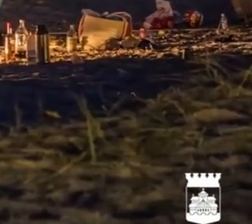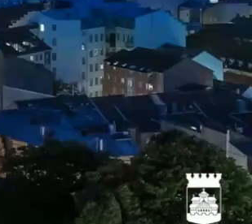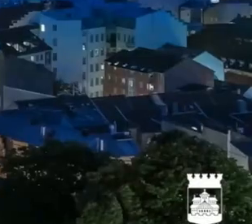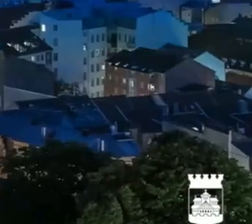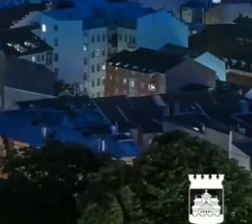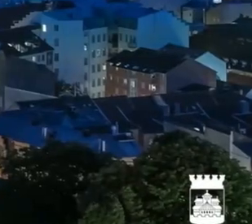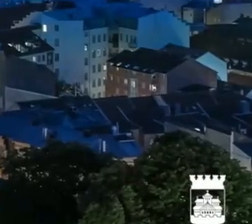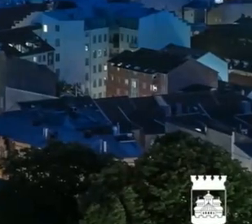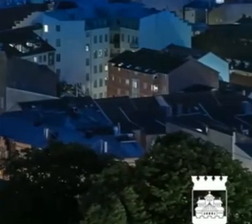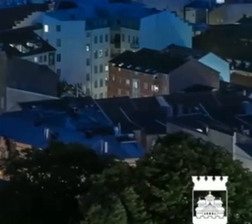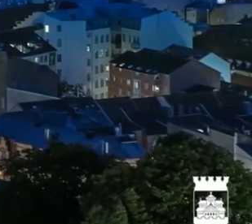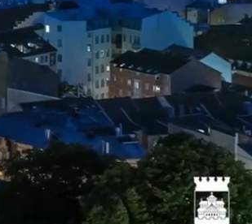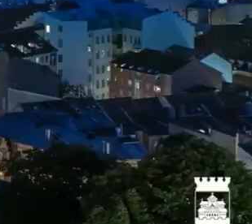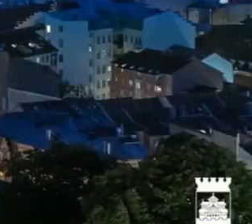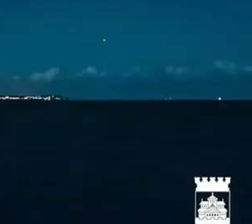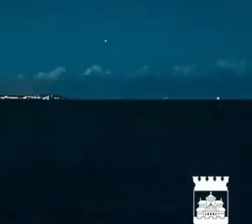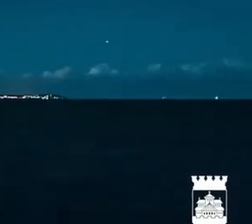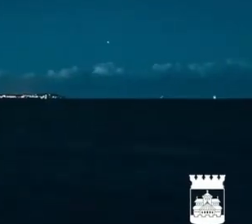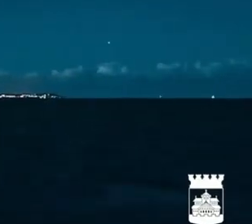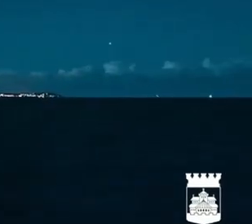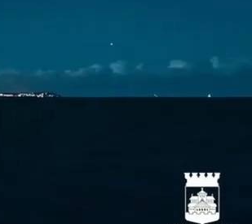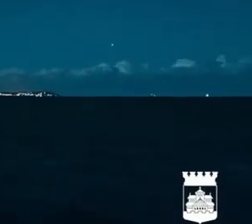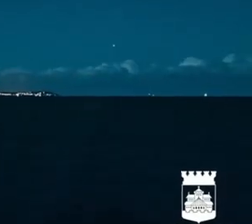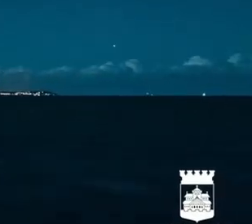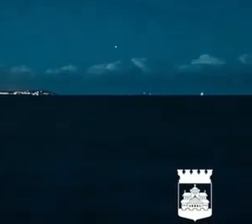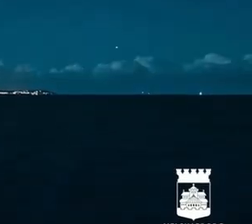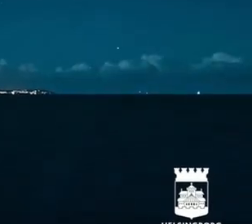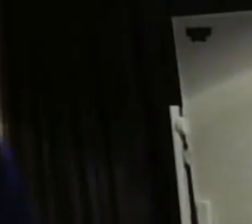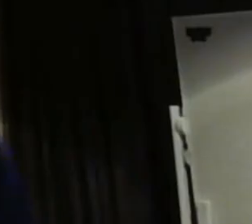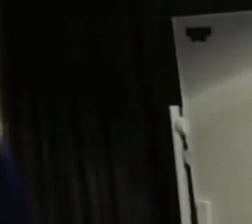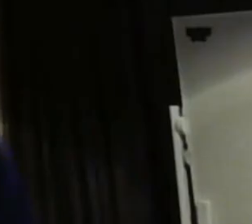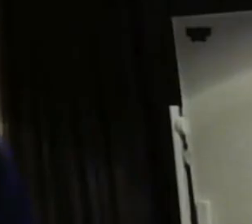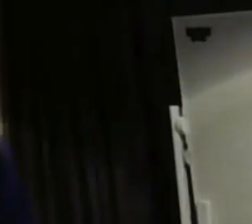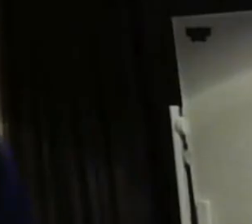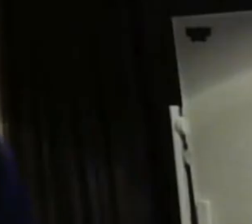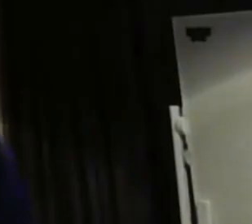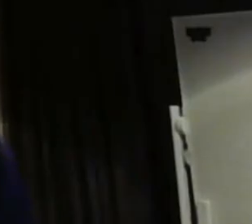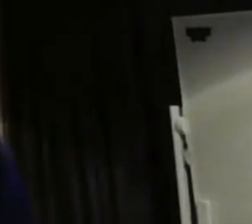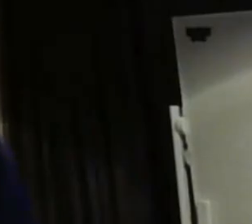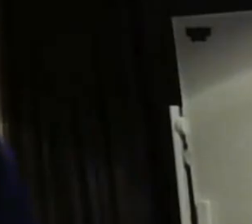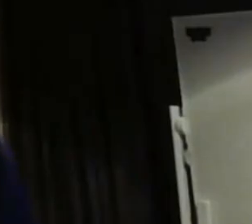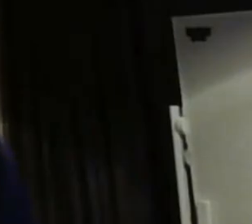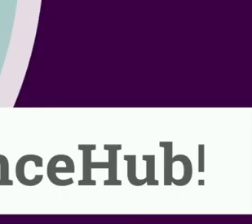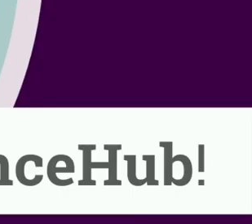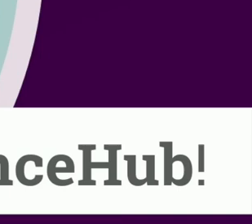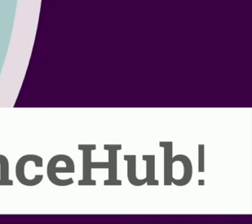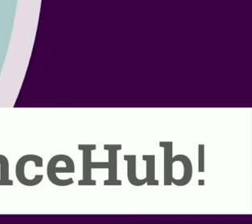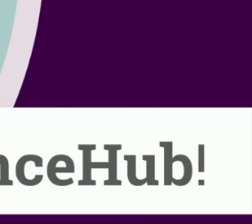make Helsingborg a more resilient city, and thereby creating conditions for the safe, sustainable, and smart city of the future.